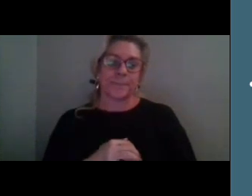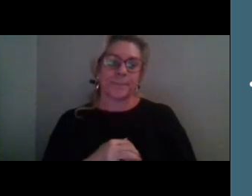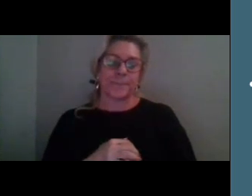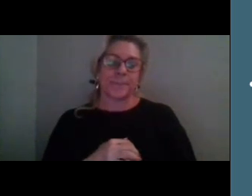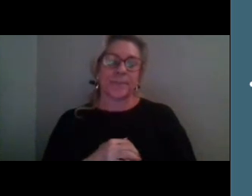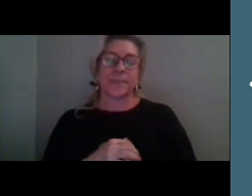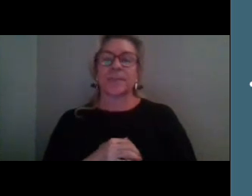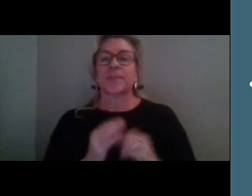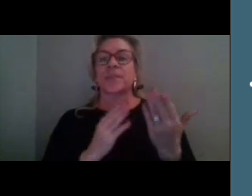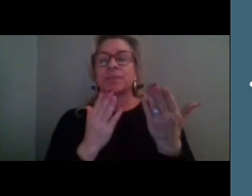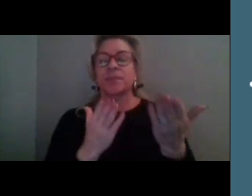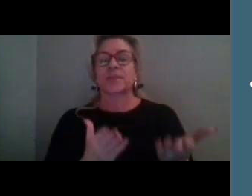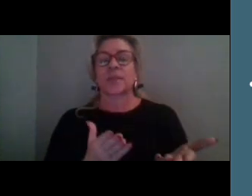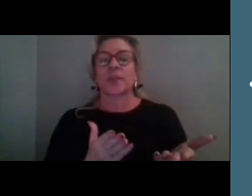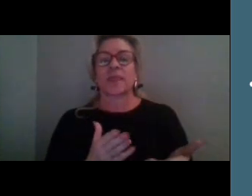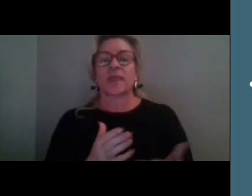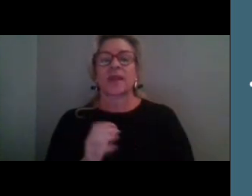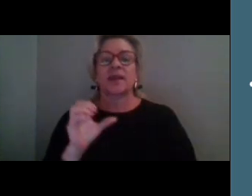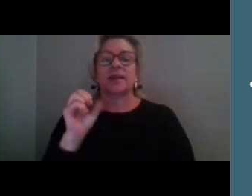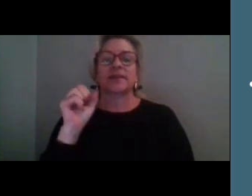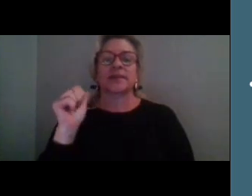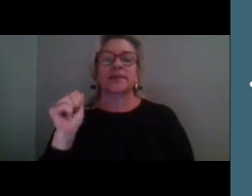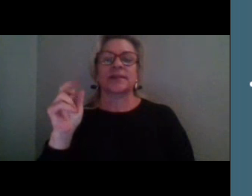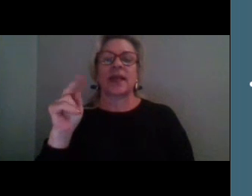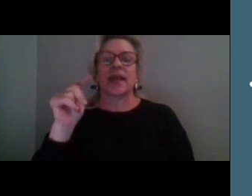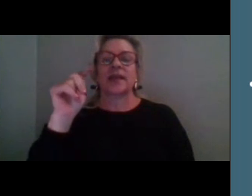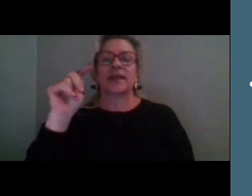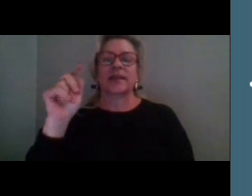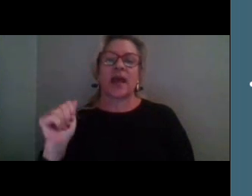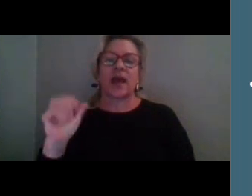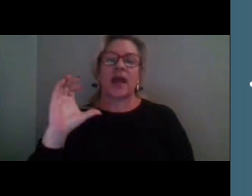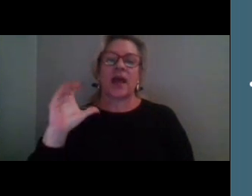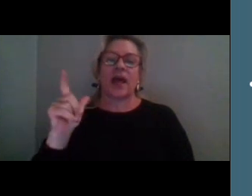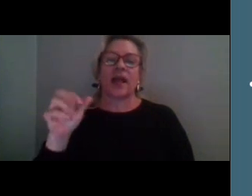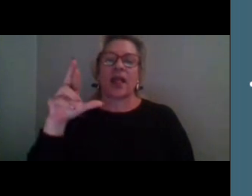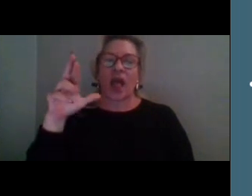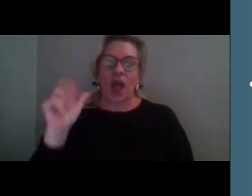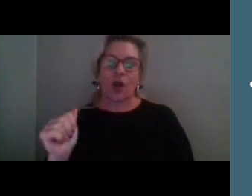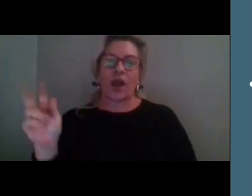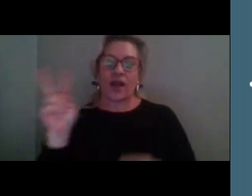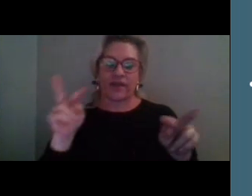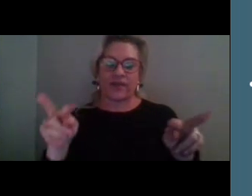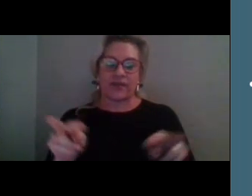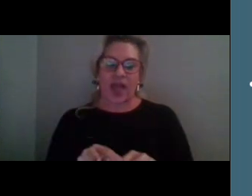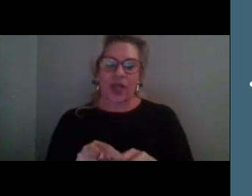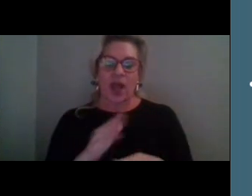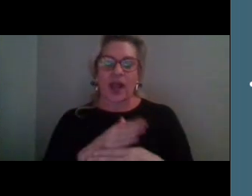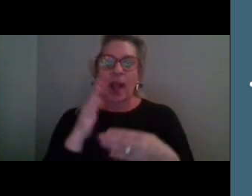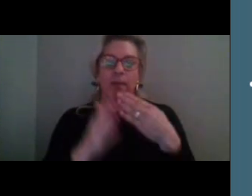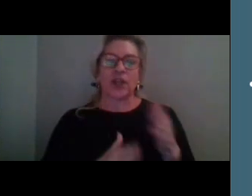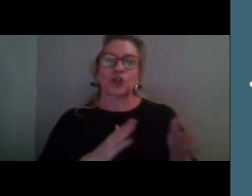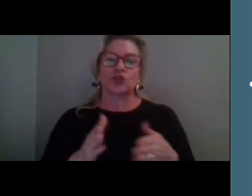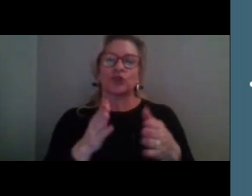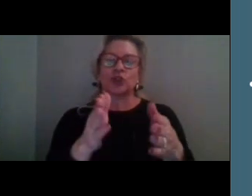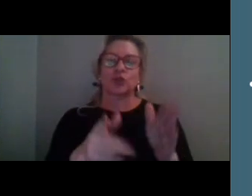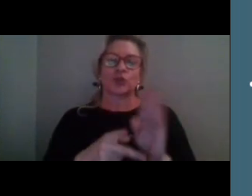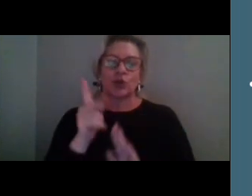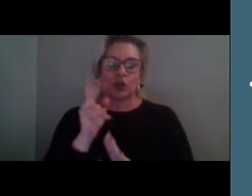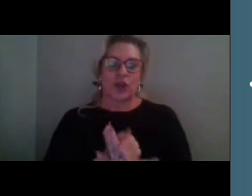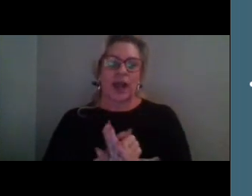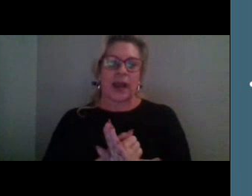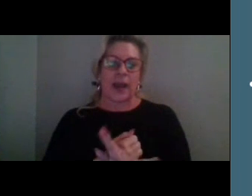This is the Santa Clara Valley Transportation Authority Bascom Avenue Complete Streets Project.